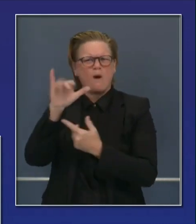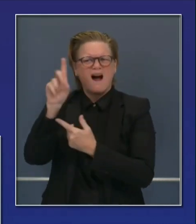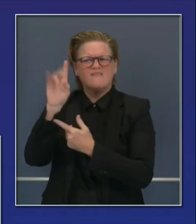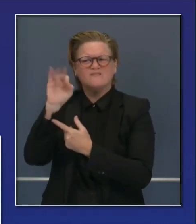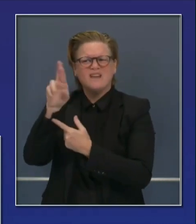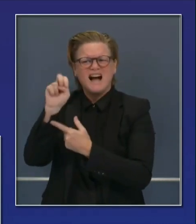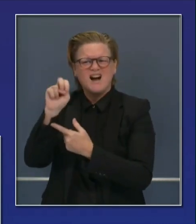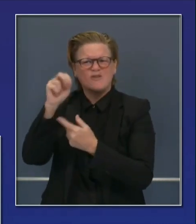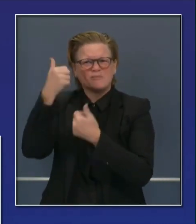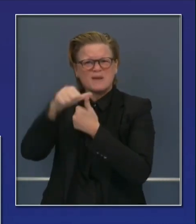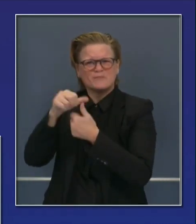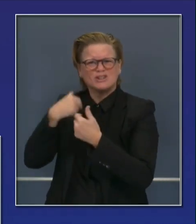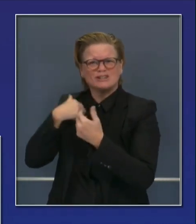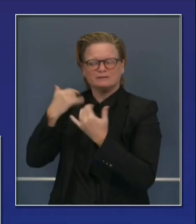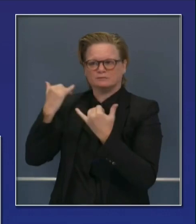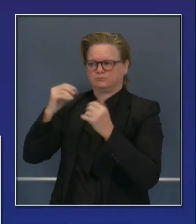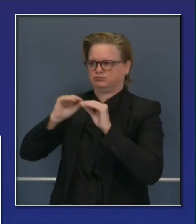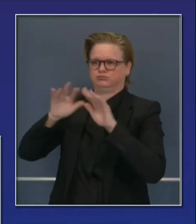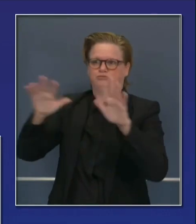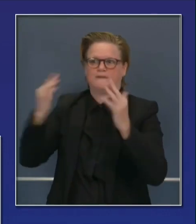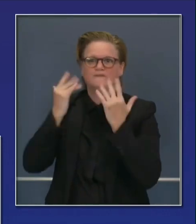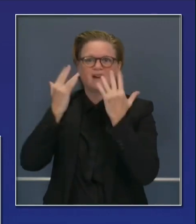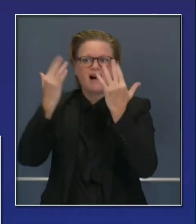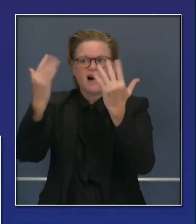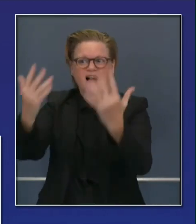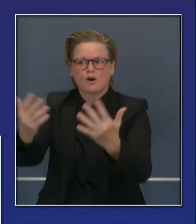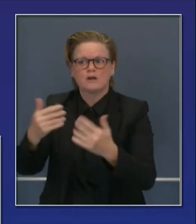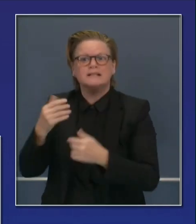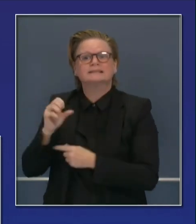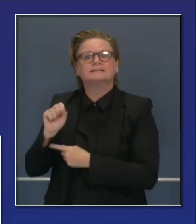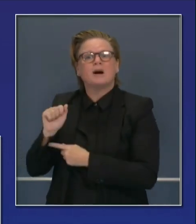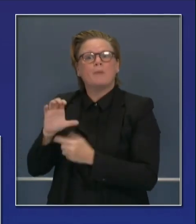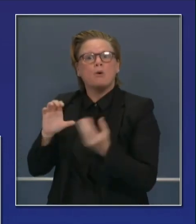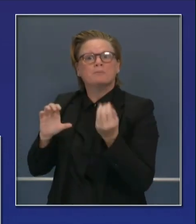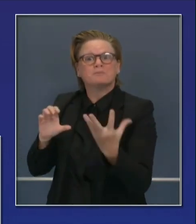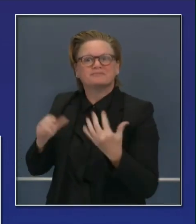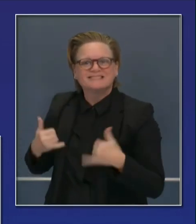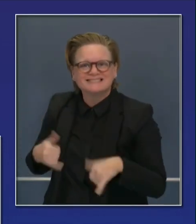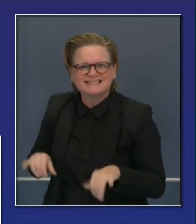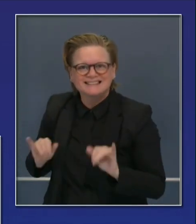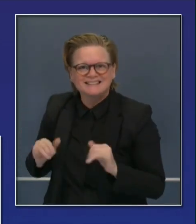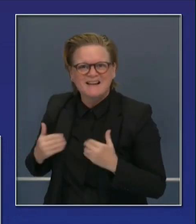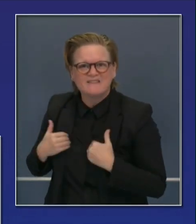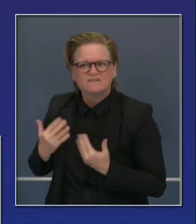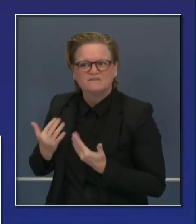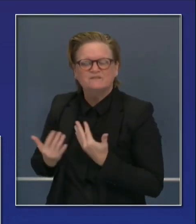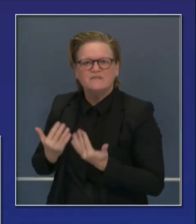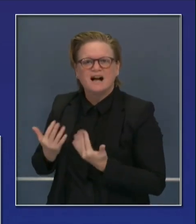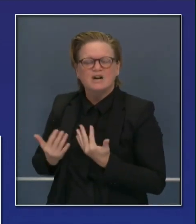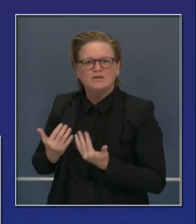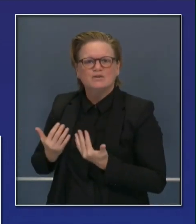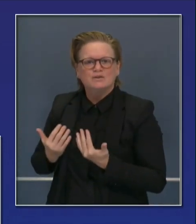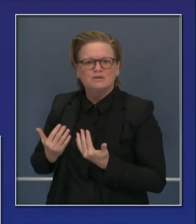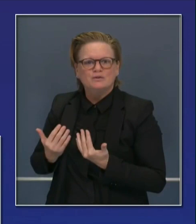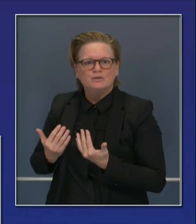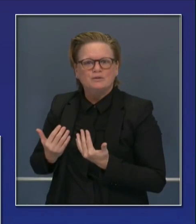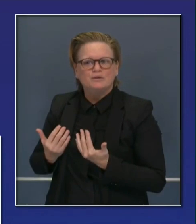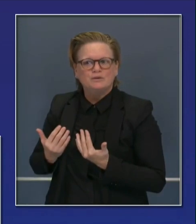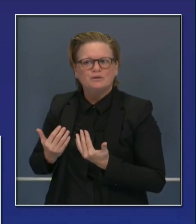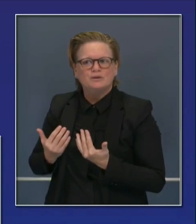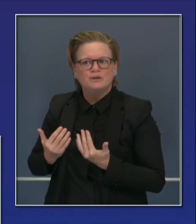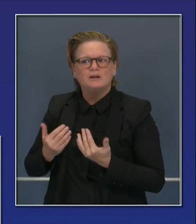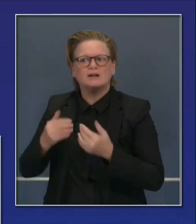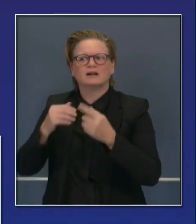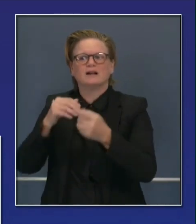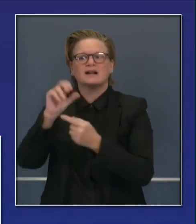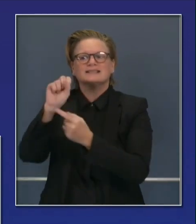in December, and we now have active wildfires still in our state. These Santa Ana winds in the last few